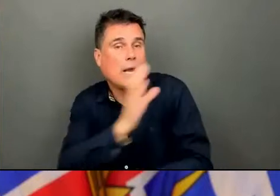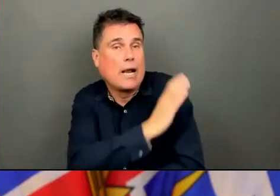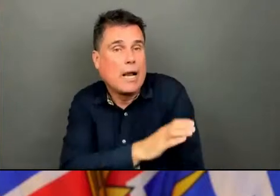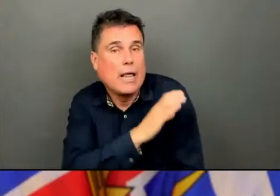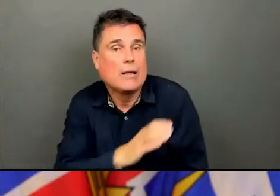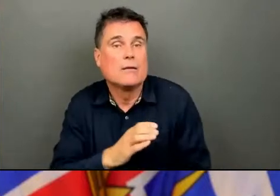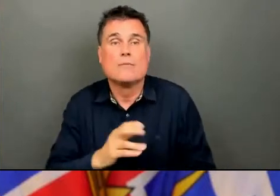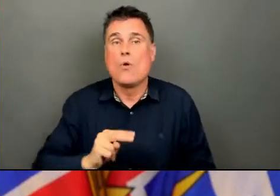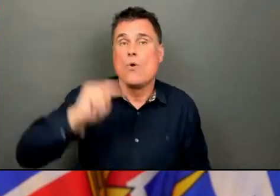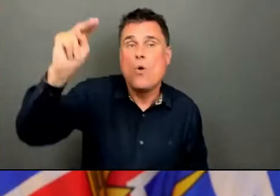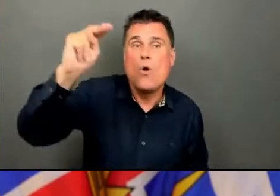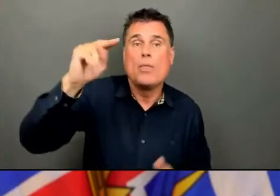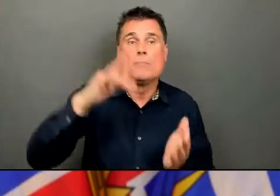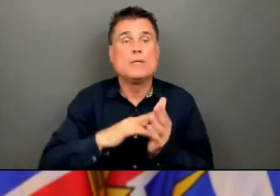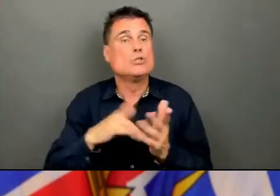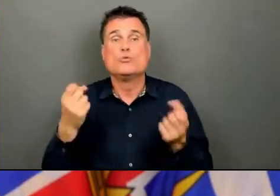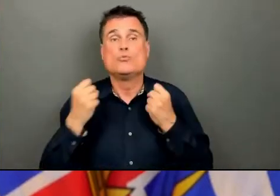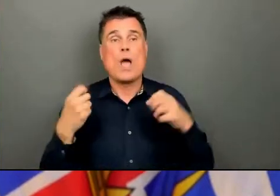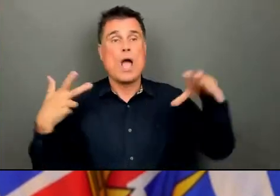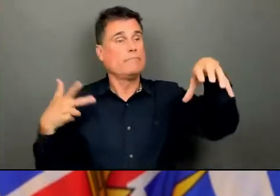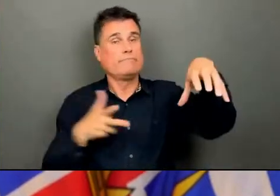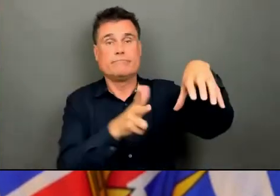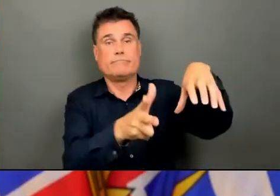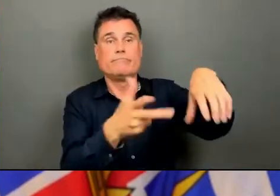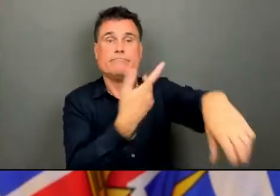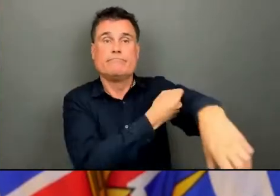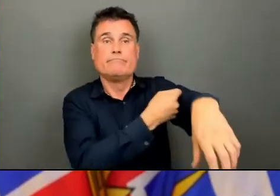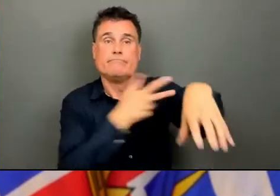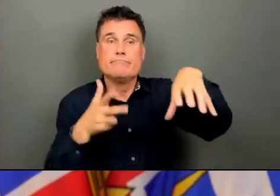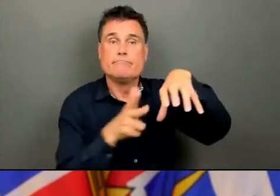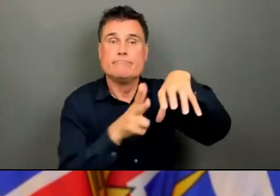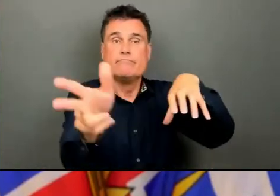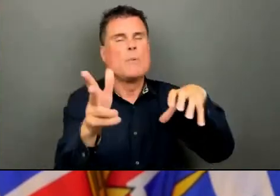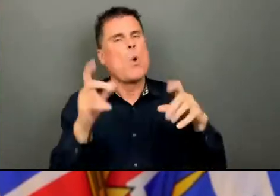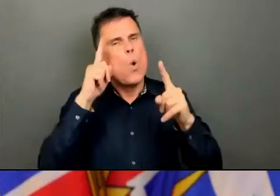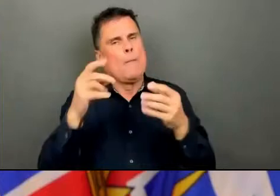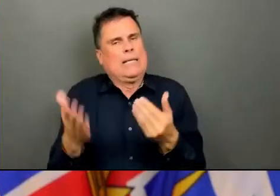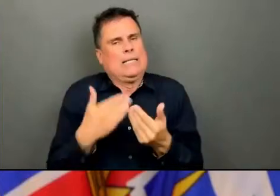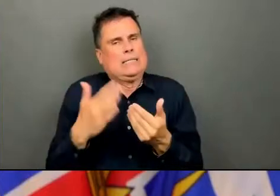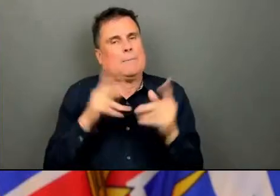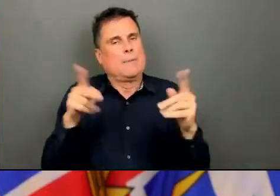many communities, making it easy for people to just get the vaccine.